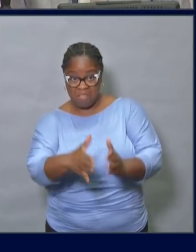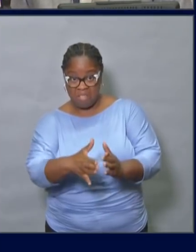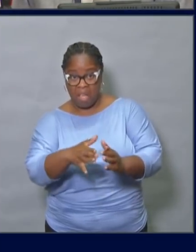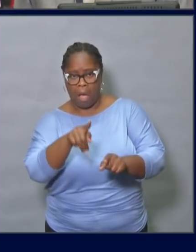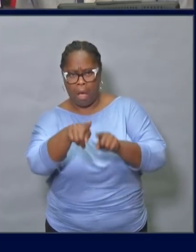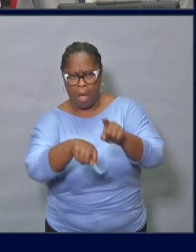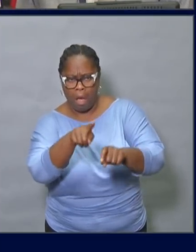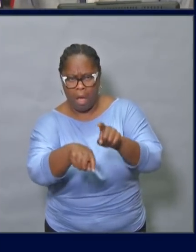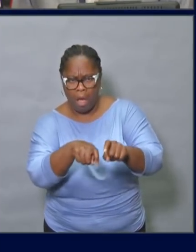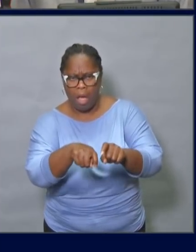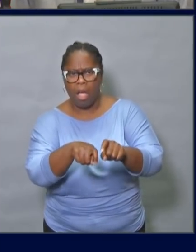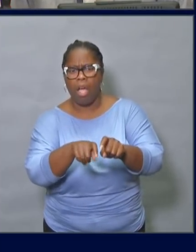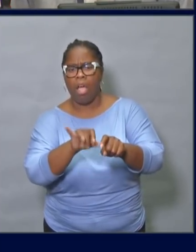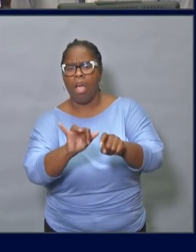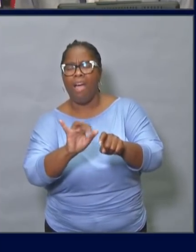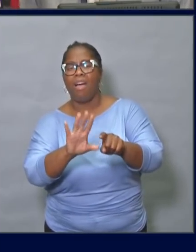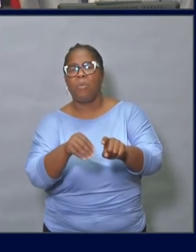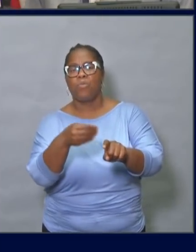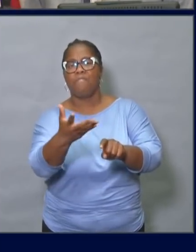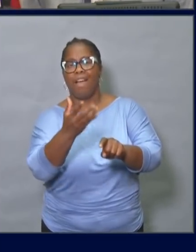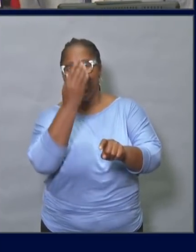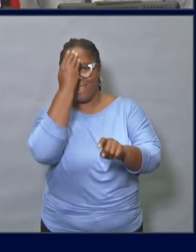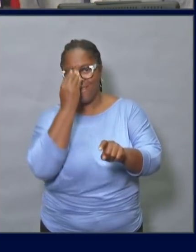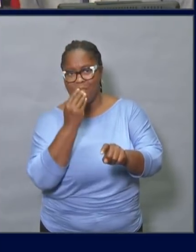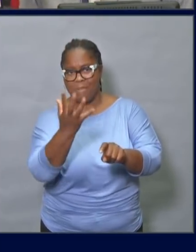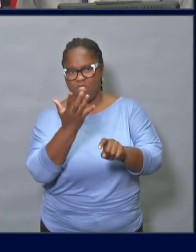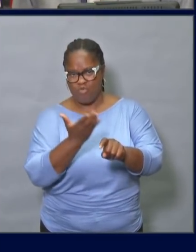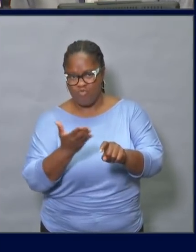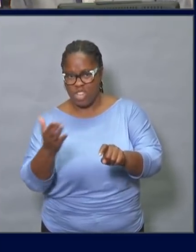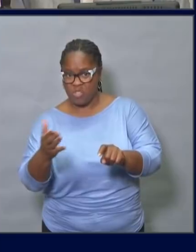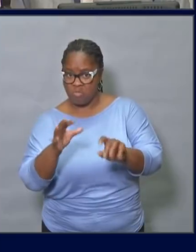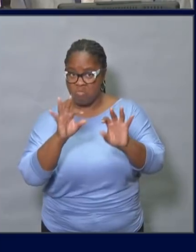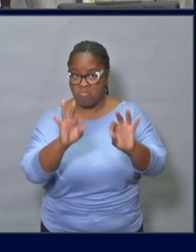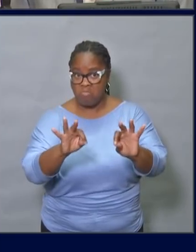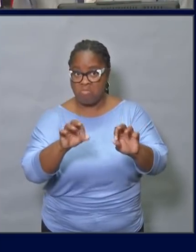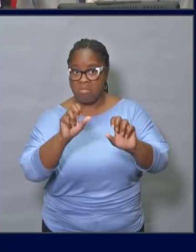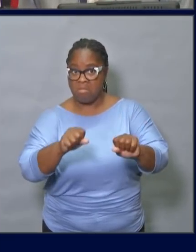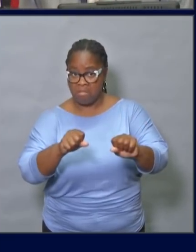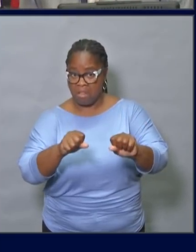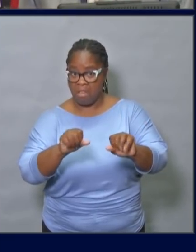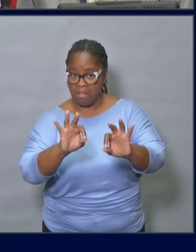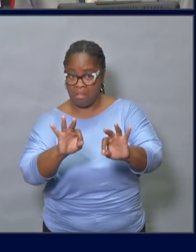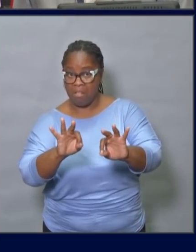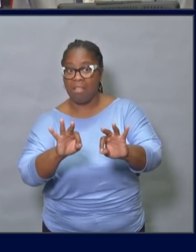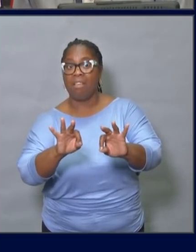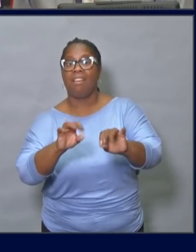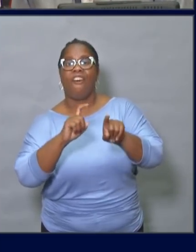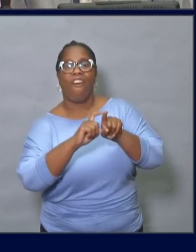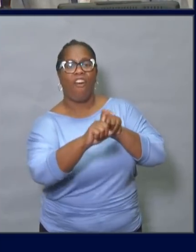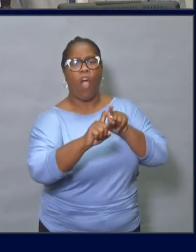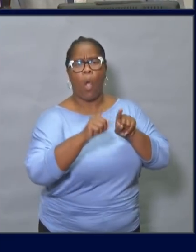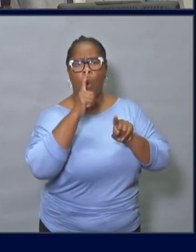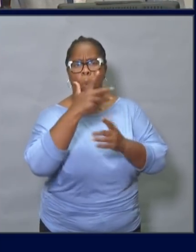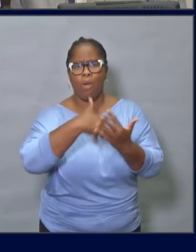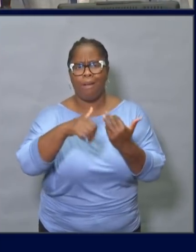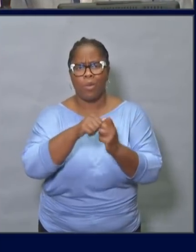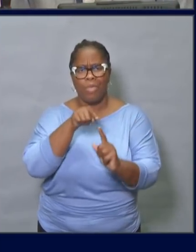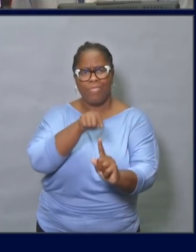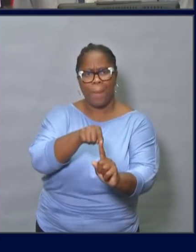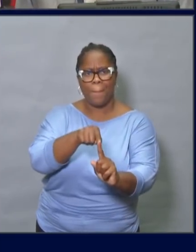provided with information and resources to ensure that they're able to self-quarantine away from others for 14